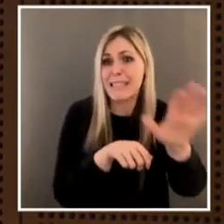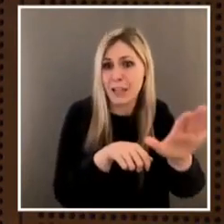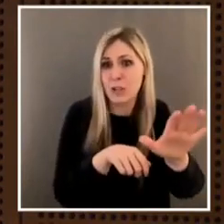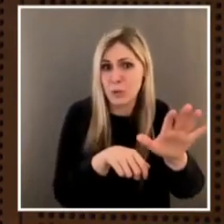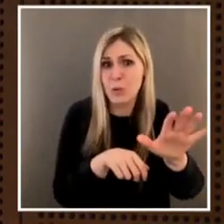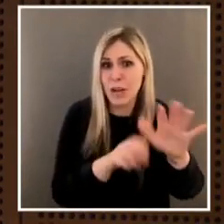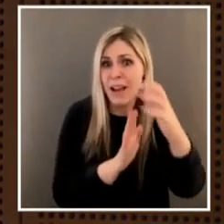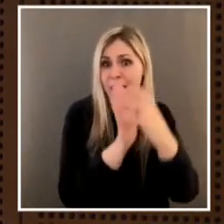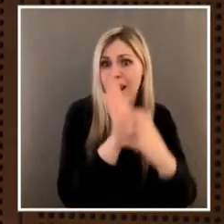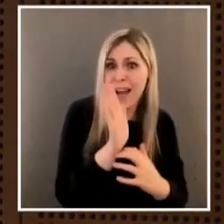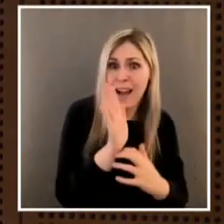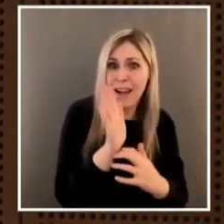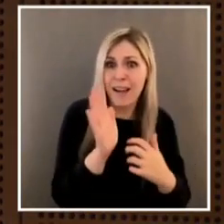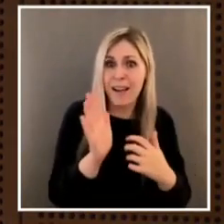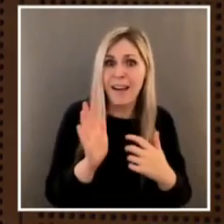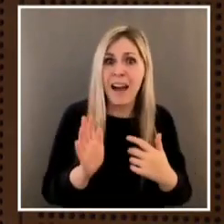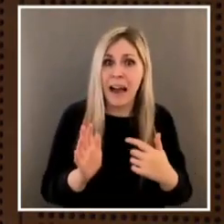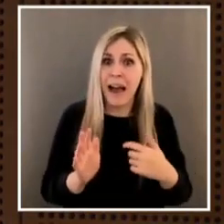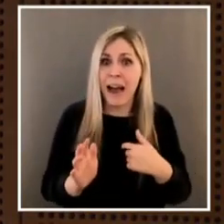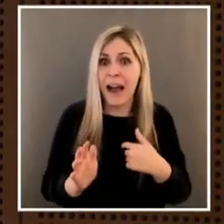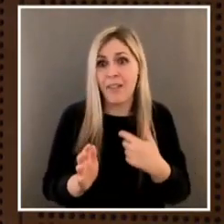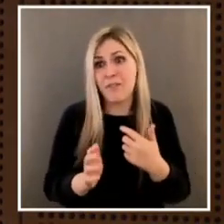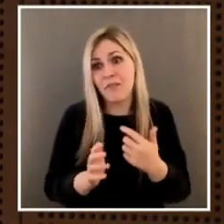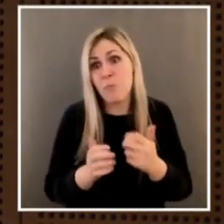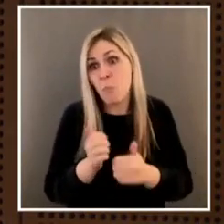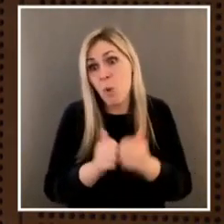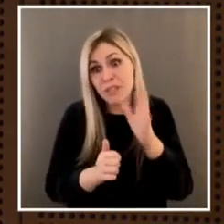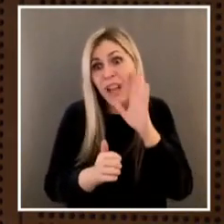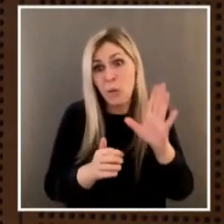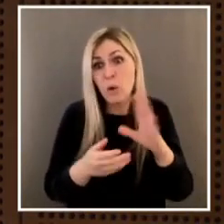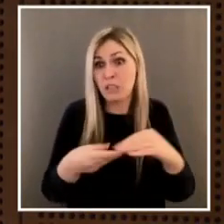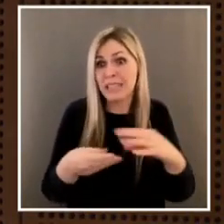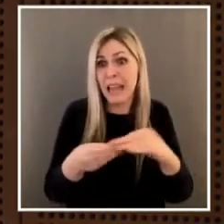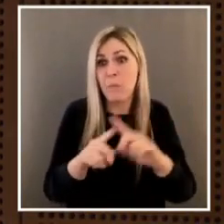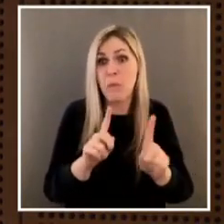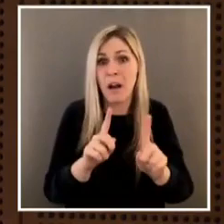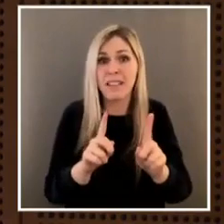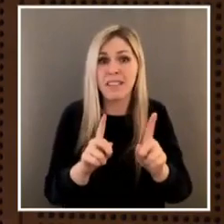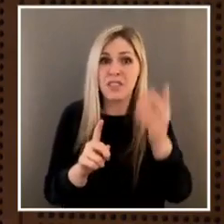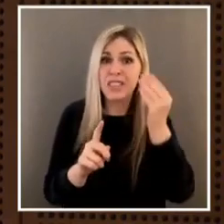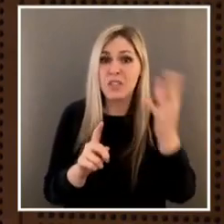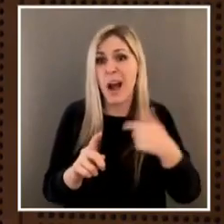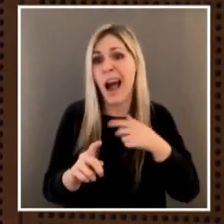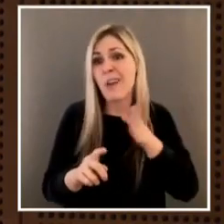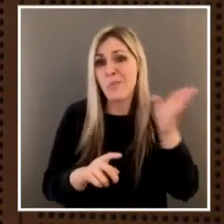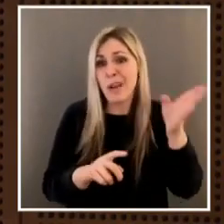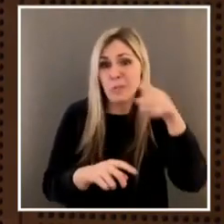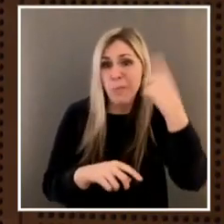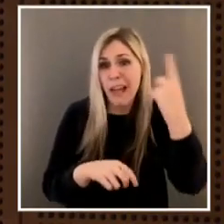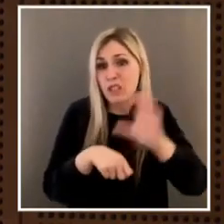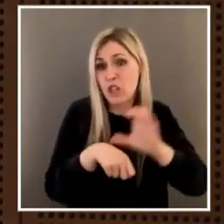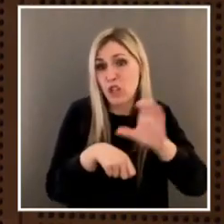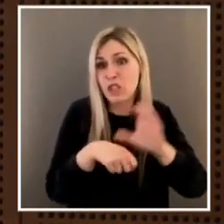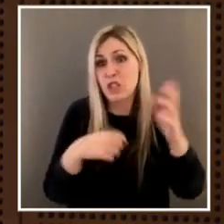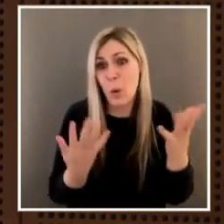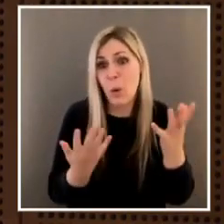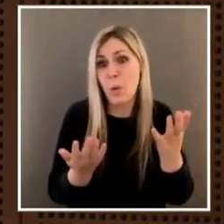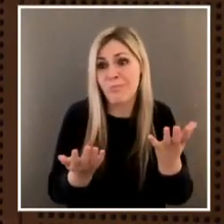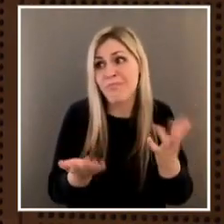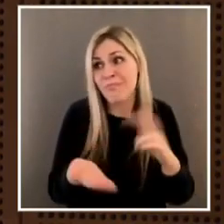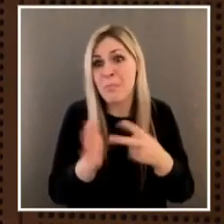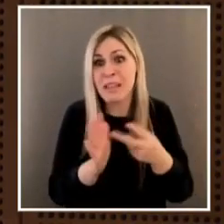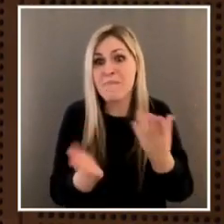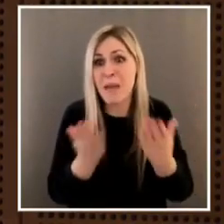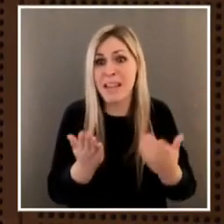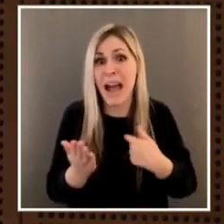was going to say. Most of it I'm going to say, but I went to Black church, so it's possible that I'll end